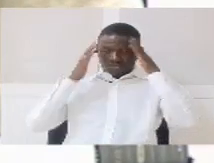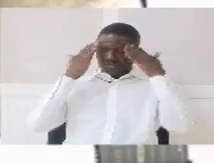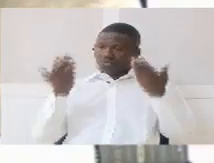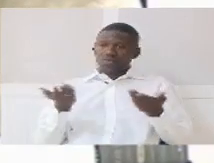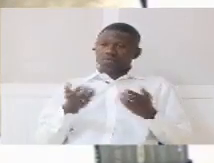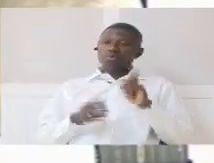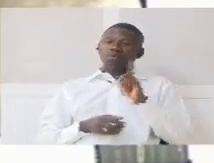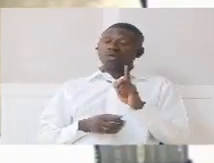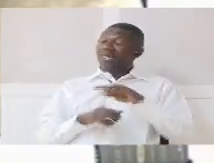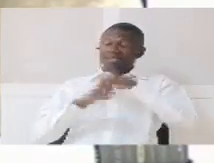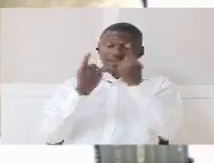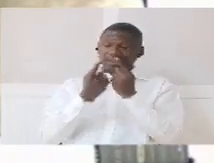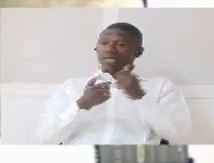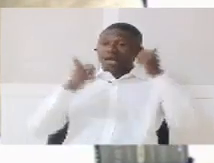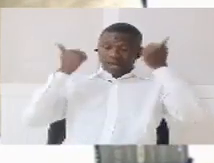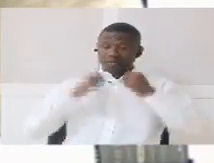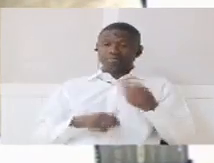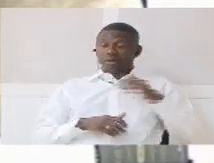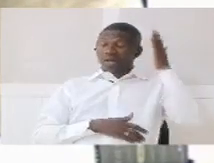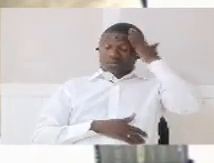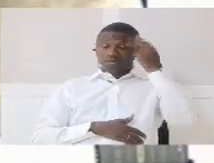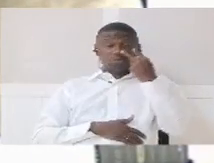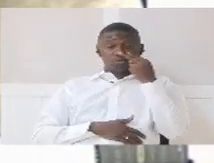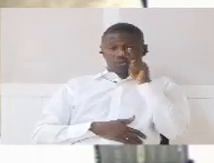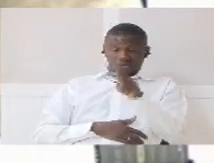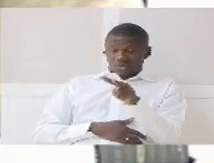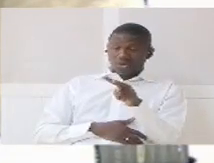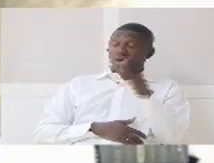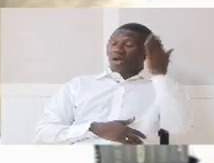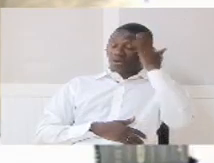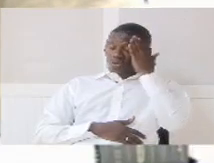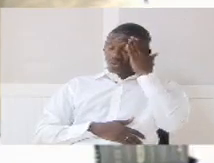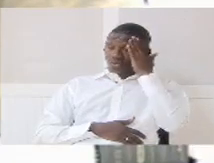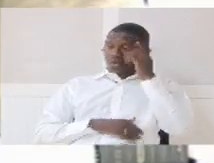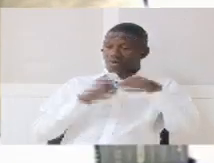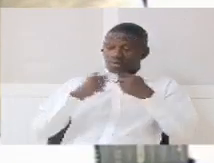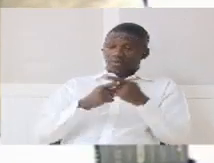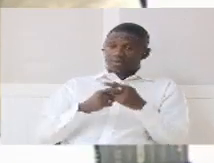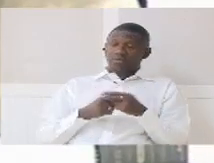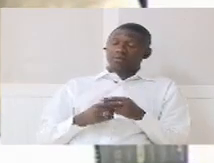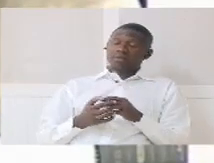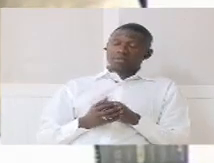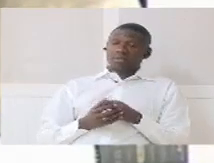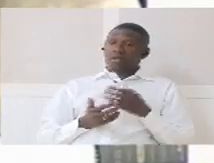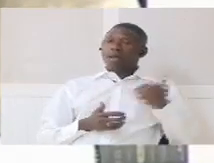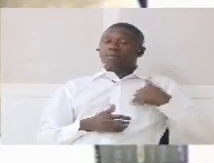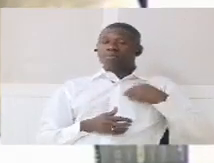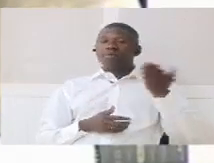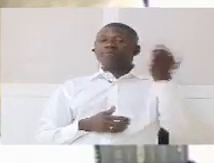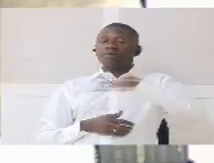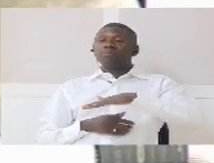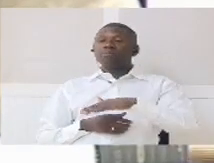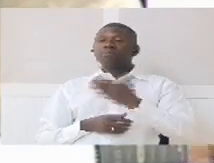many Kenyala. But those that happened in my presence, those that I witnessed. Pompirlal Kanaji from health. People come from the